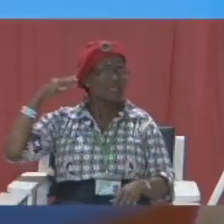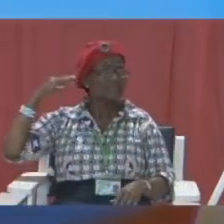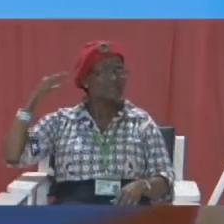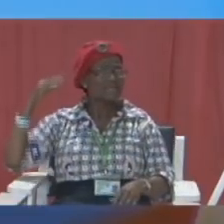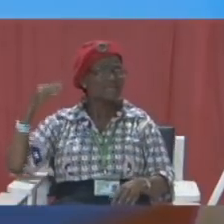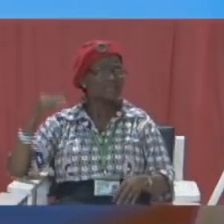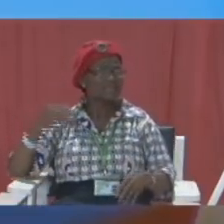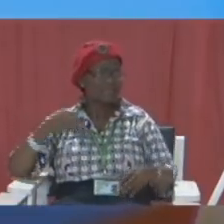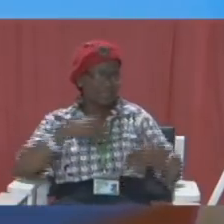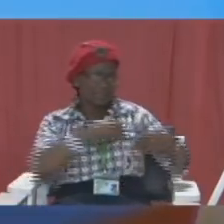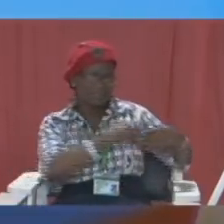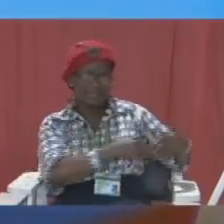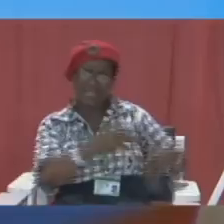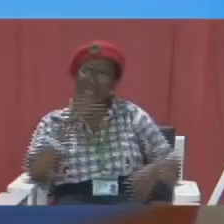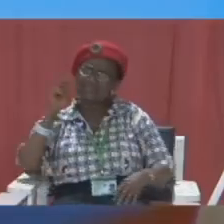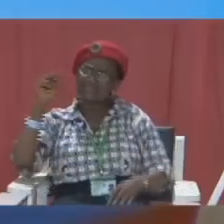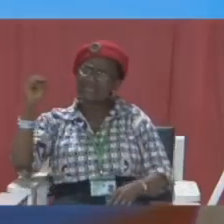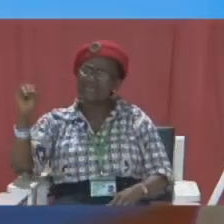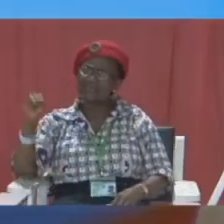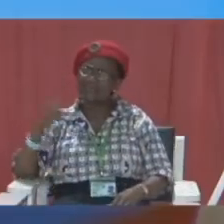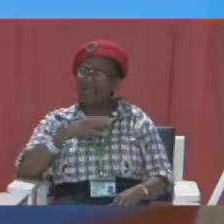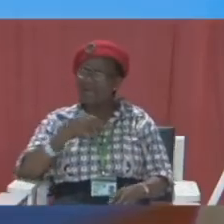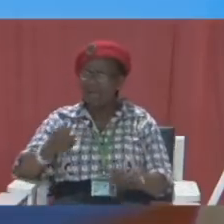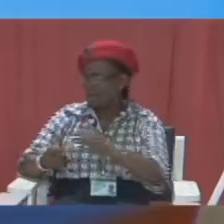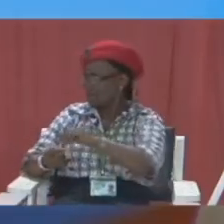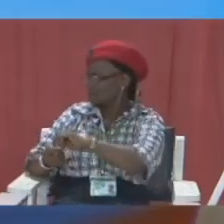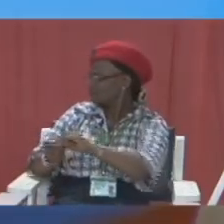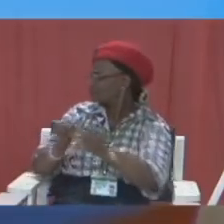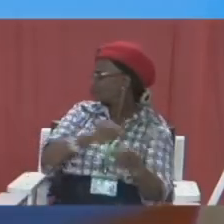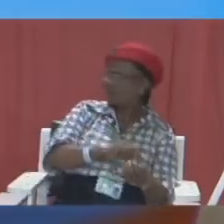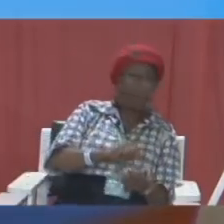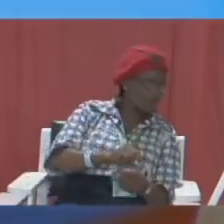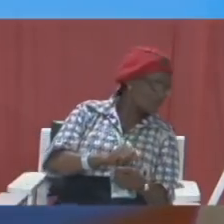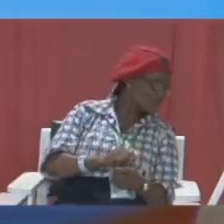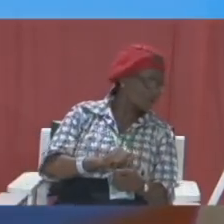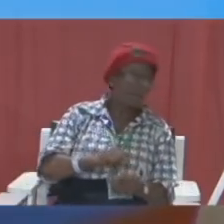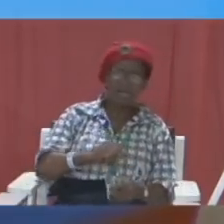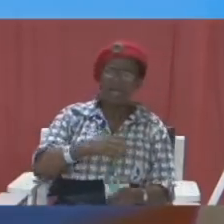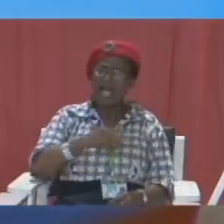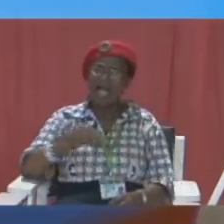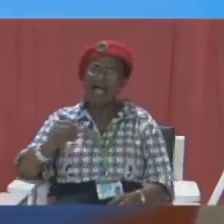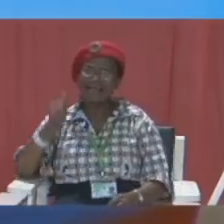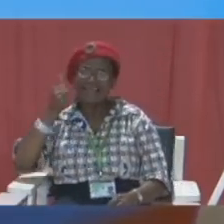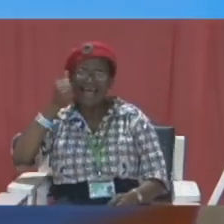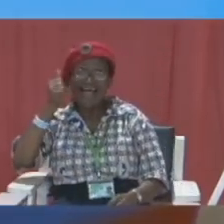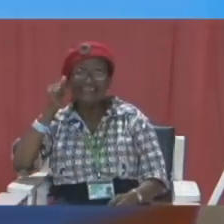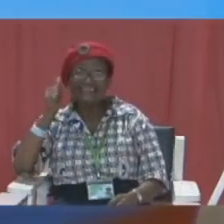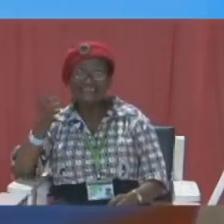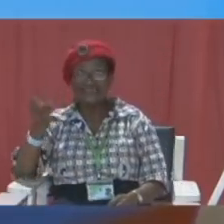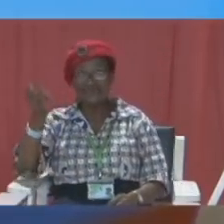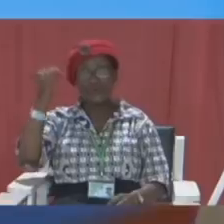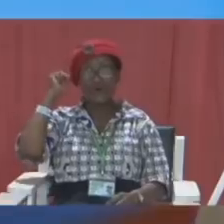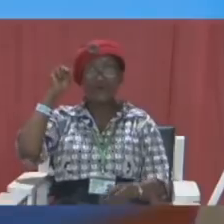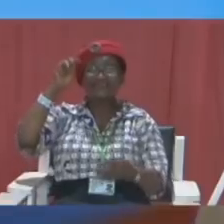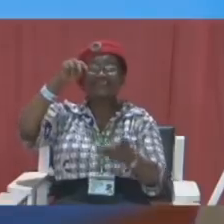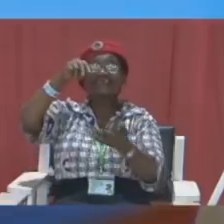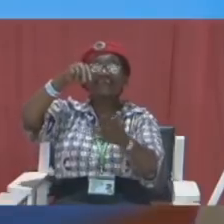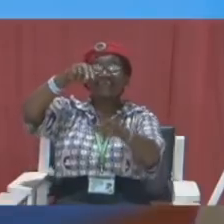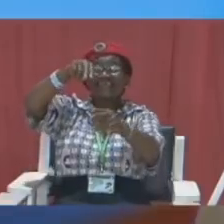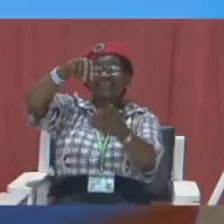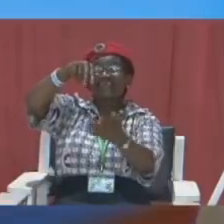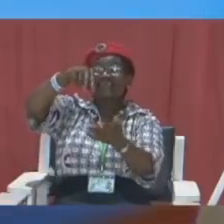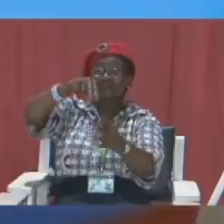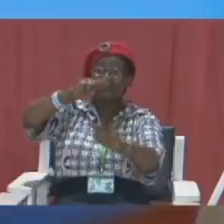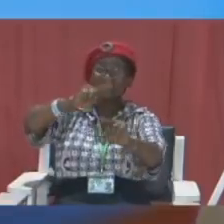him. Lete yin and turned. Owa weyin. An auntie was sitting upright. Auntie re to ti